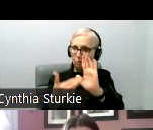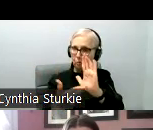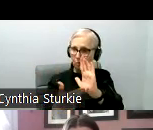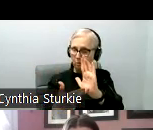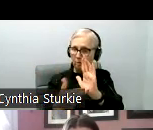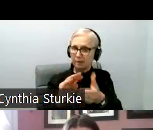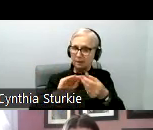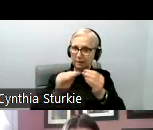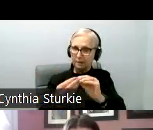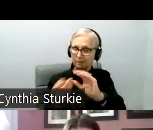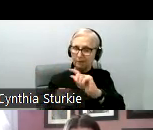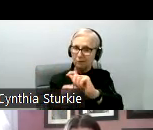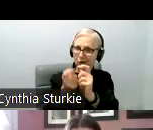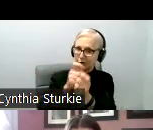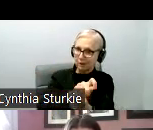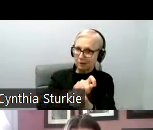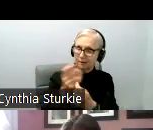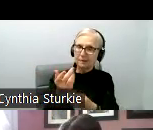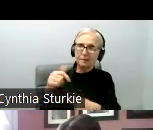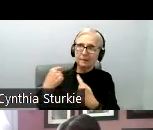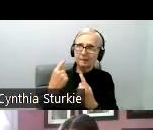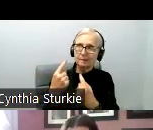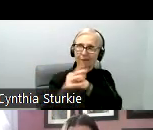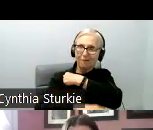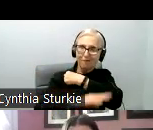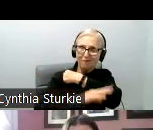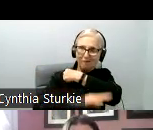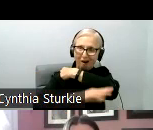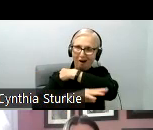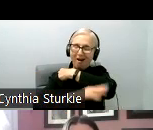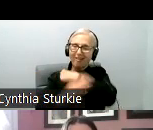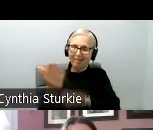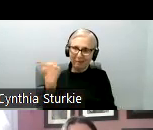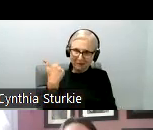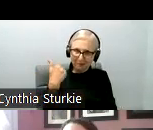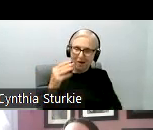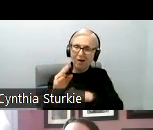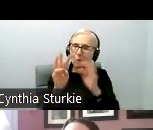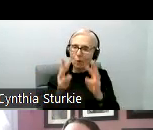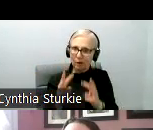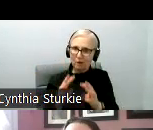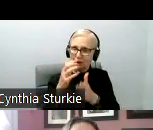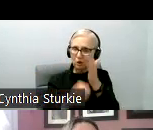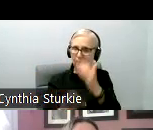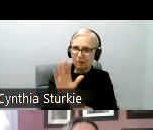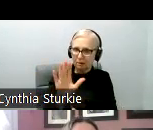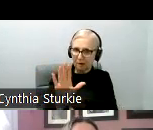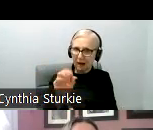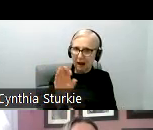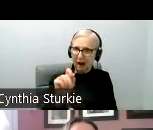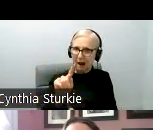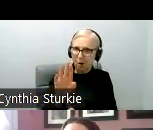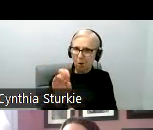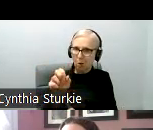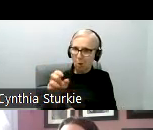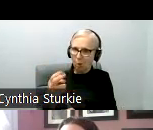have changed since this fall, if you engaged with us this past fall and winter. Chapter 5 is outreach,